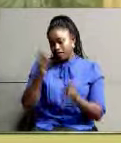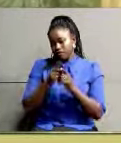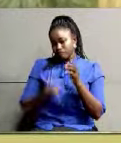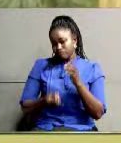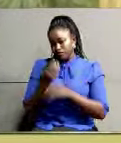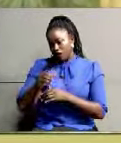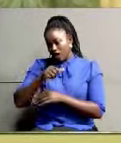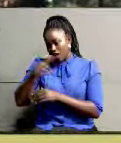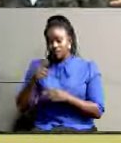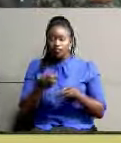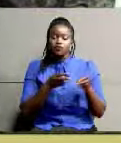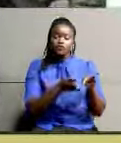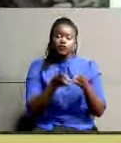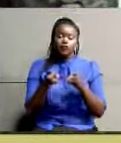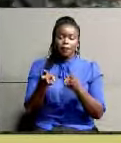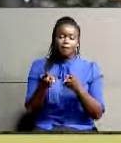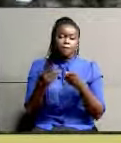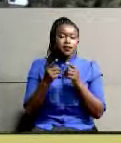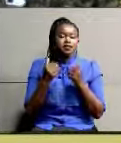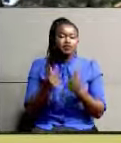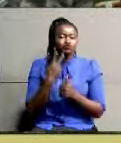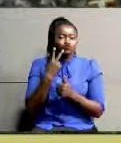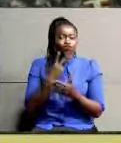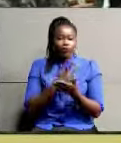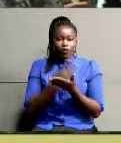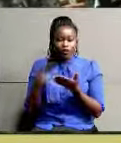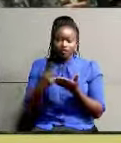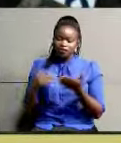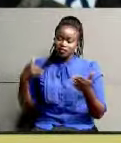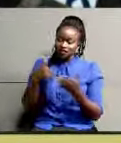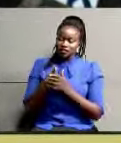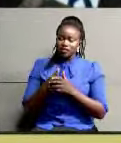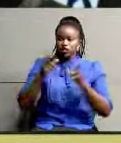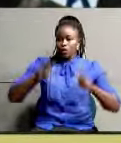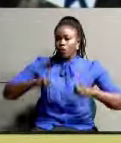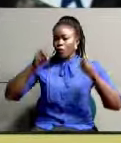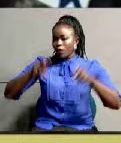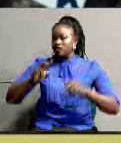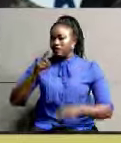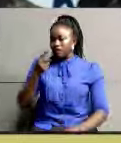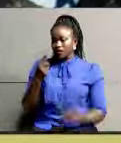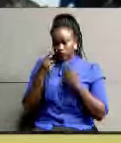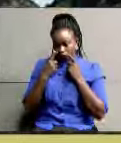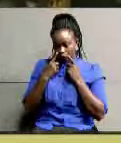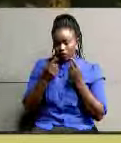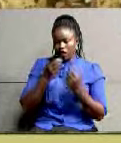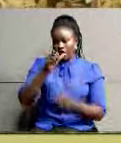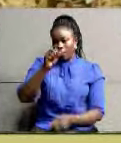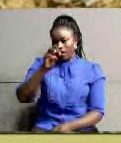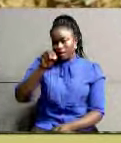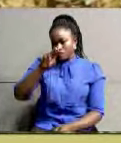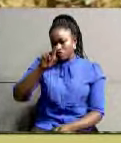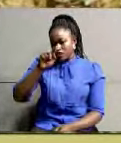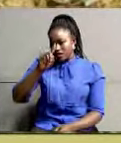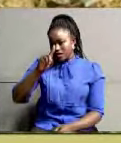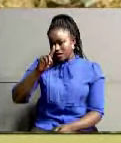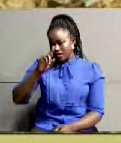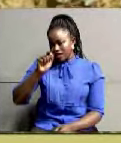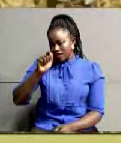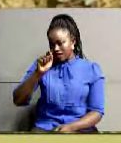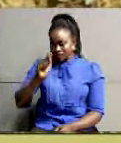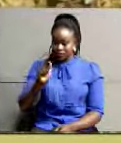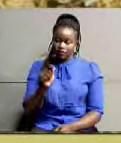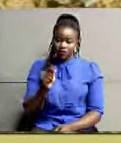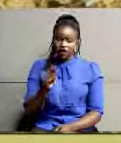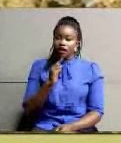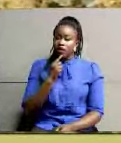effort. It is now 2 weeks since the locusts were first sighted in Amdat, Karamoja sub-region. The desert